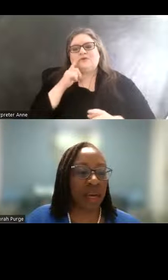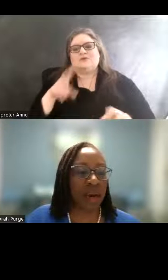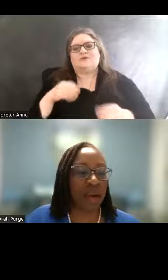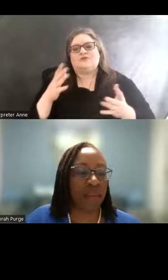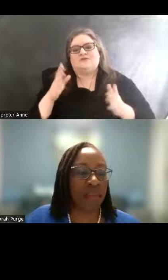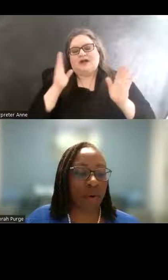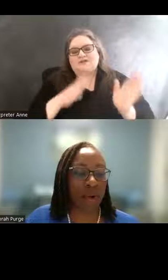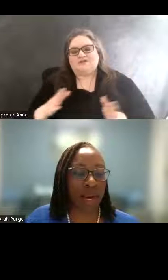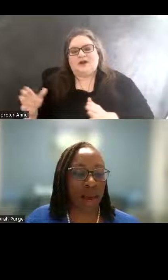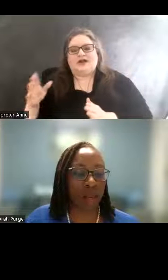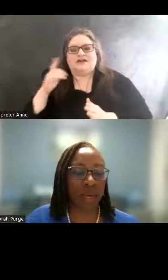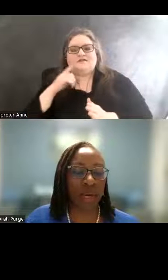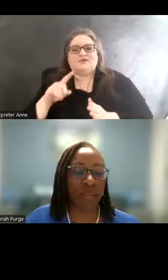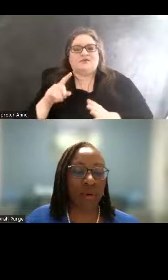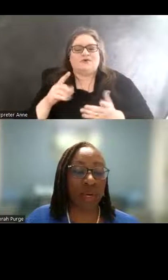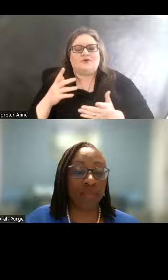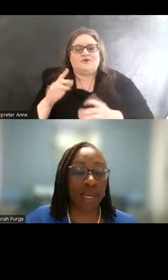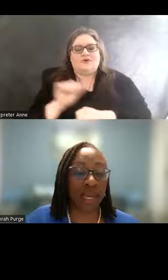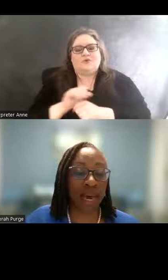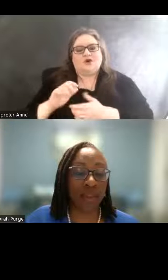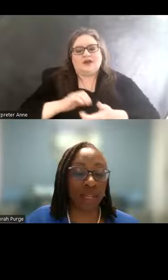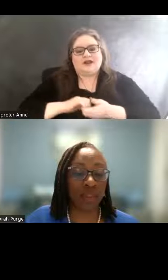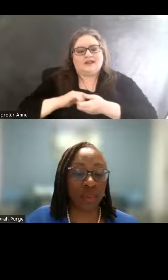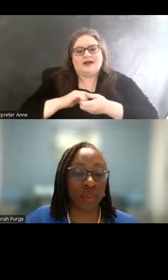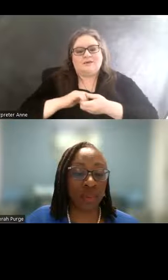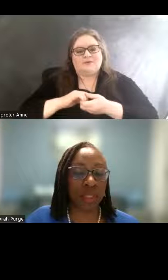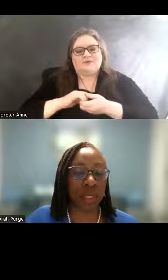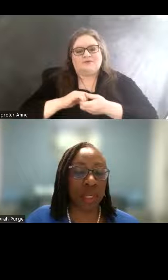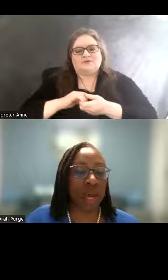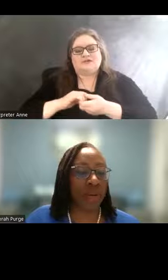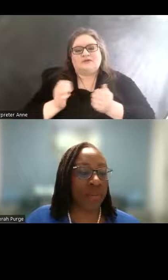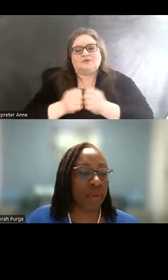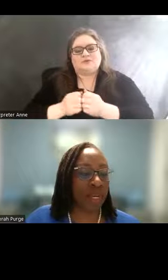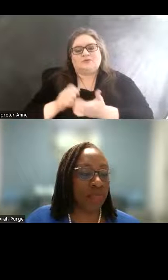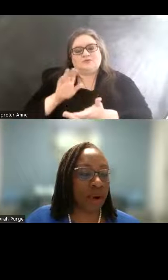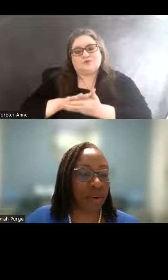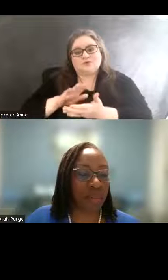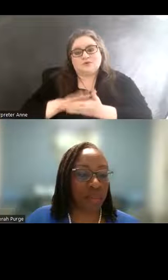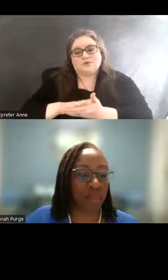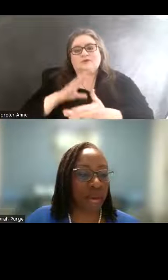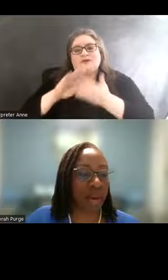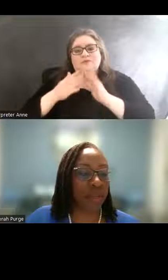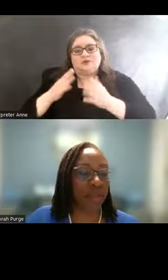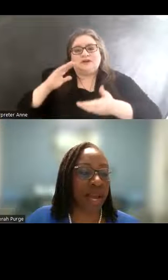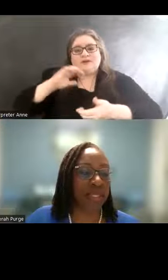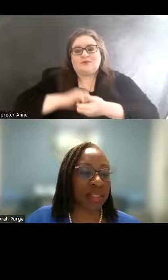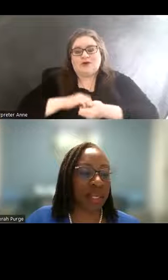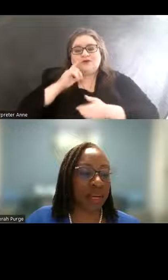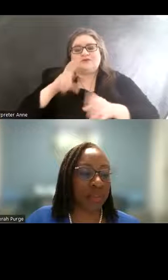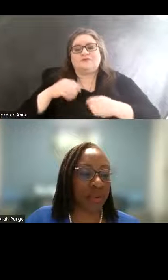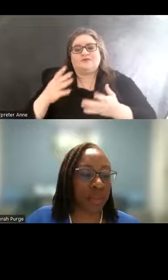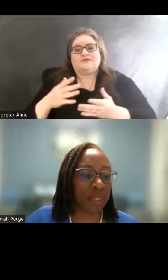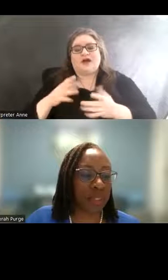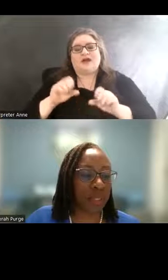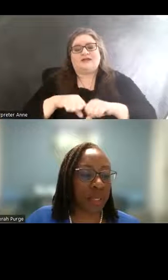strategies for working collaboratively in schools and community partners to provide a